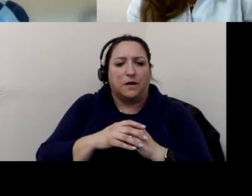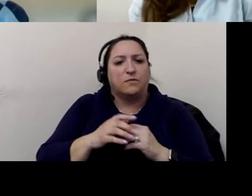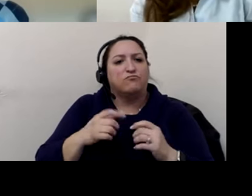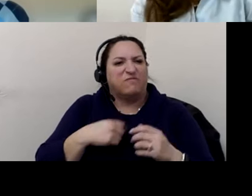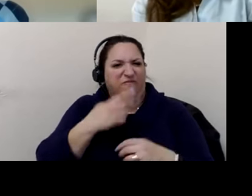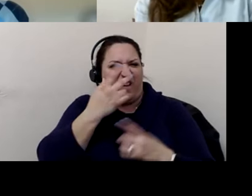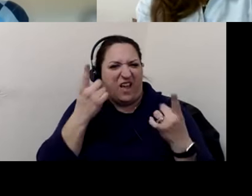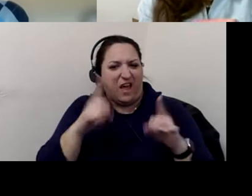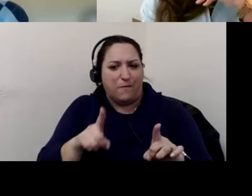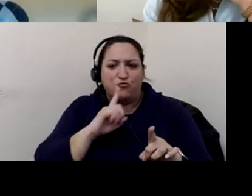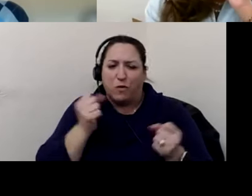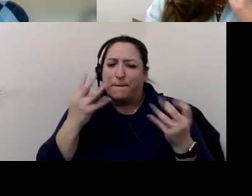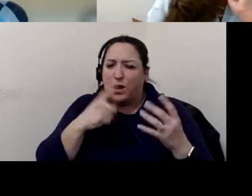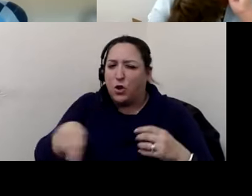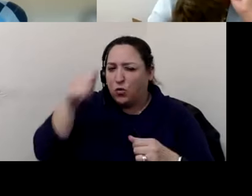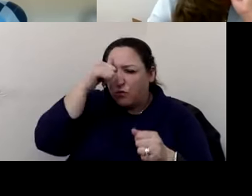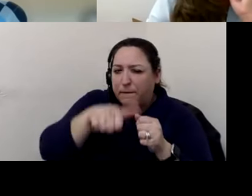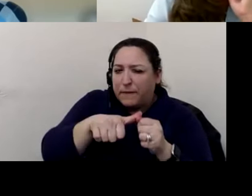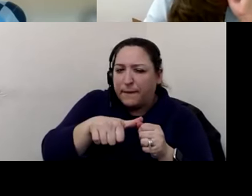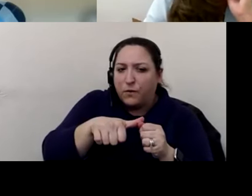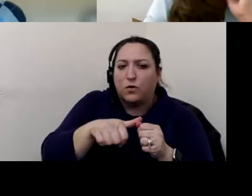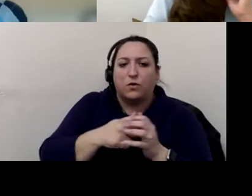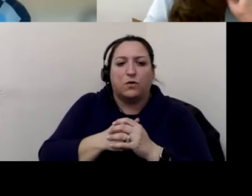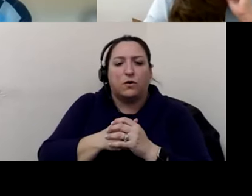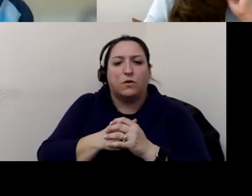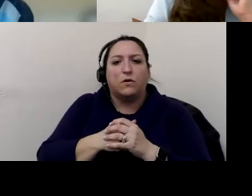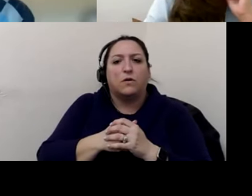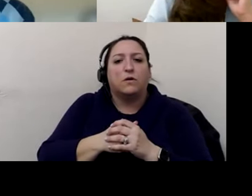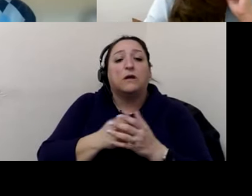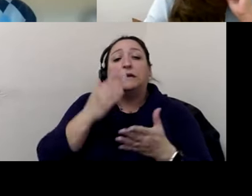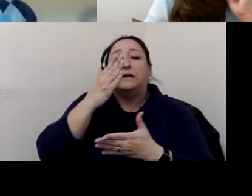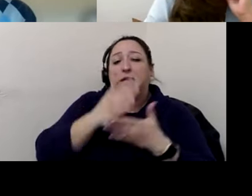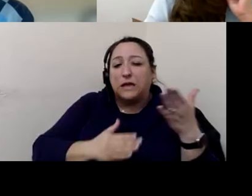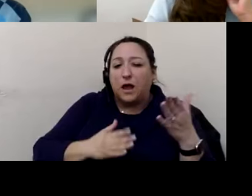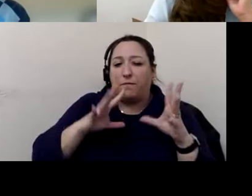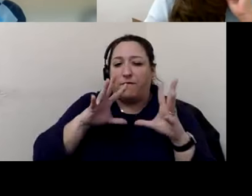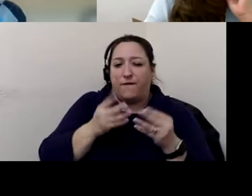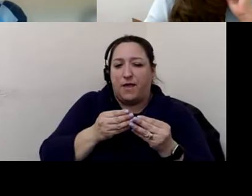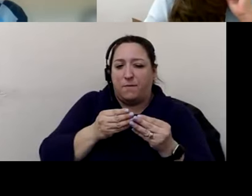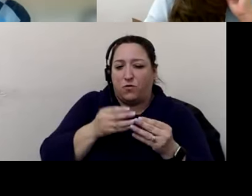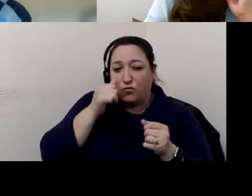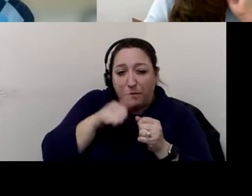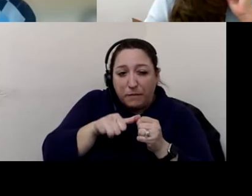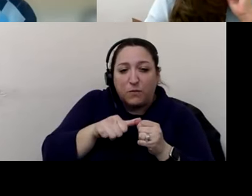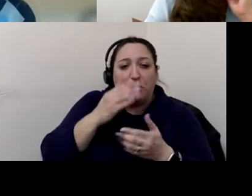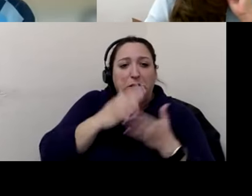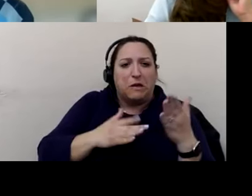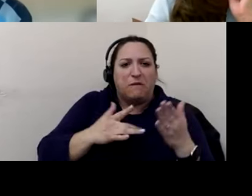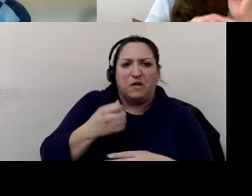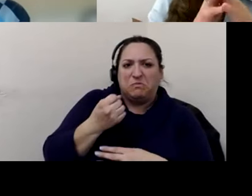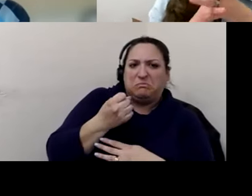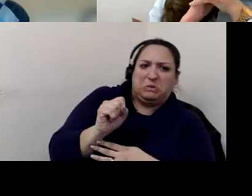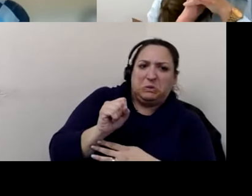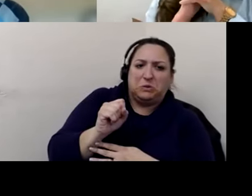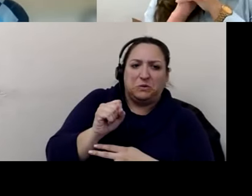Ironically, and I'm sure many of us remember, when there were some families who may have resisted move to